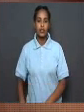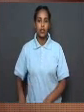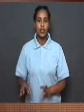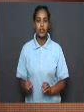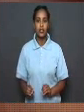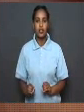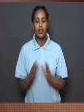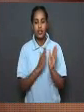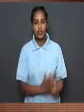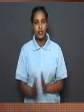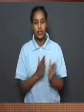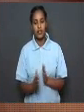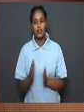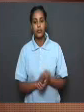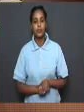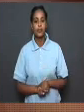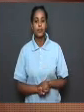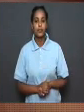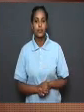Students, let's get ready.